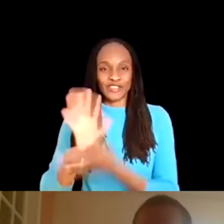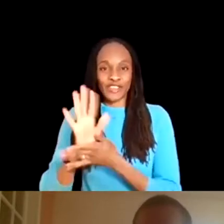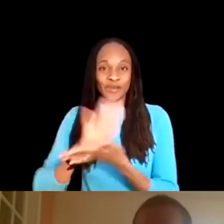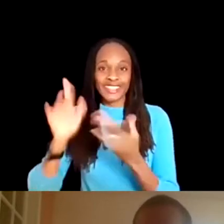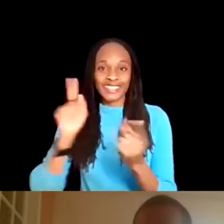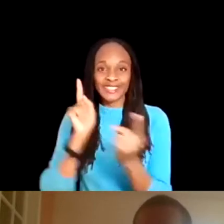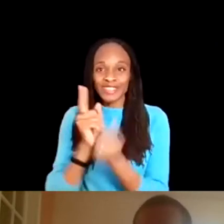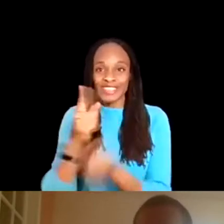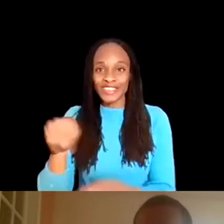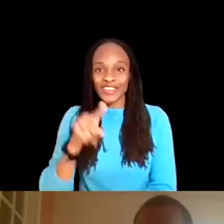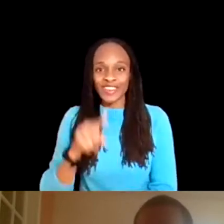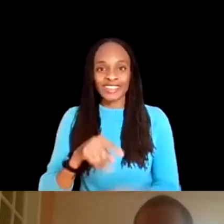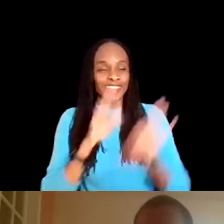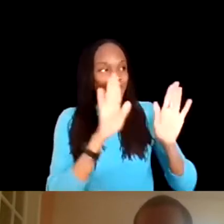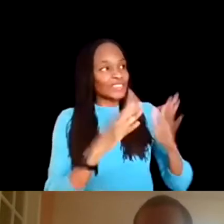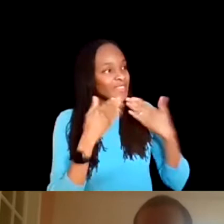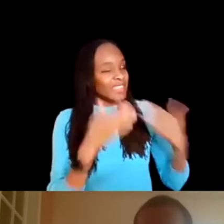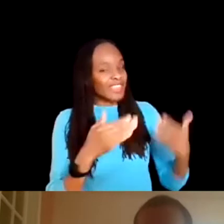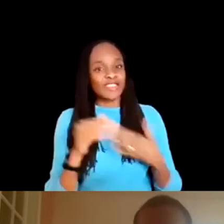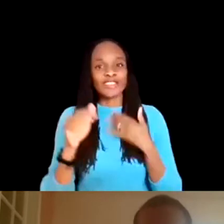Awesome, thank you. Nasreen?